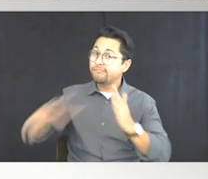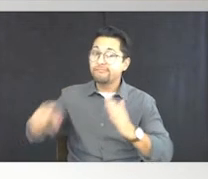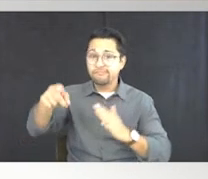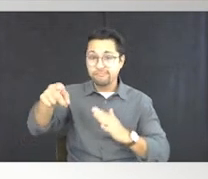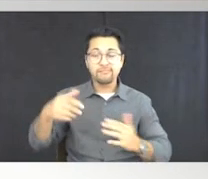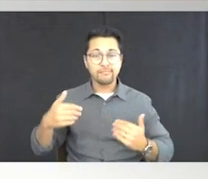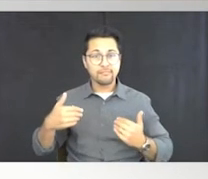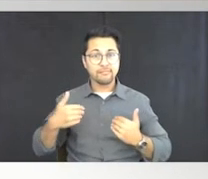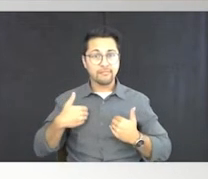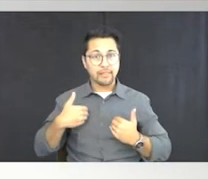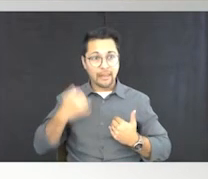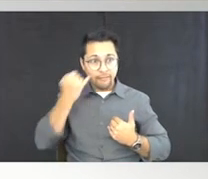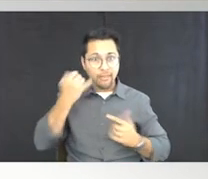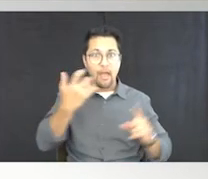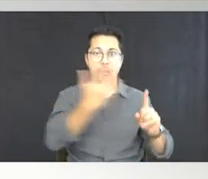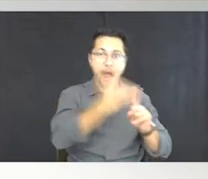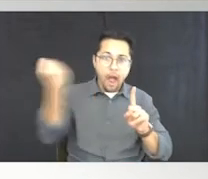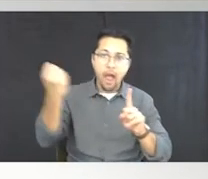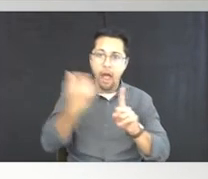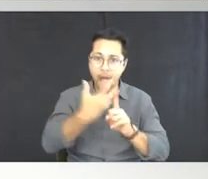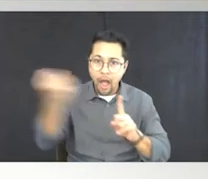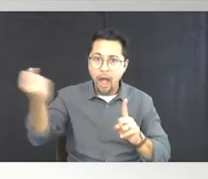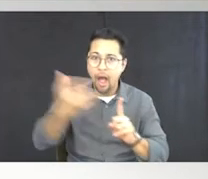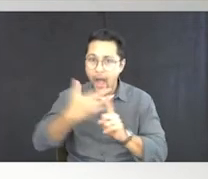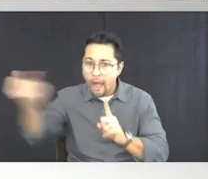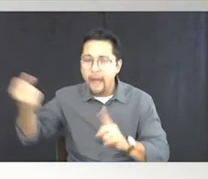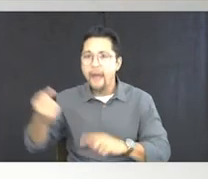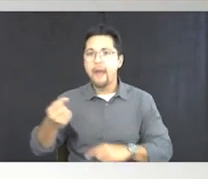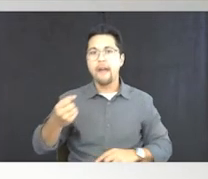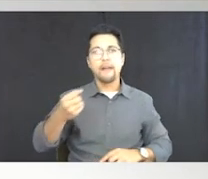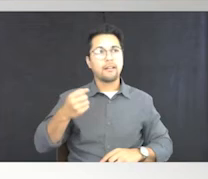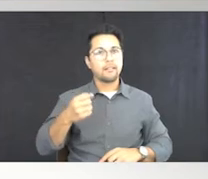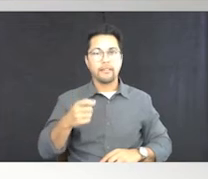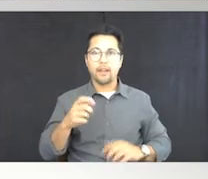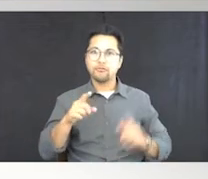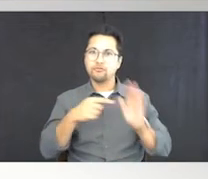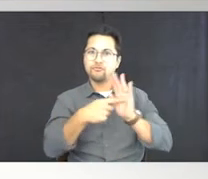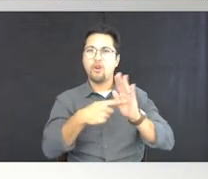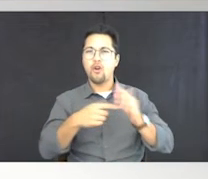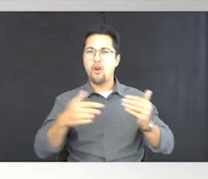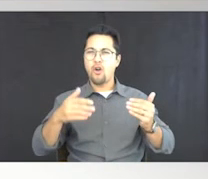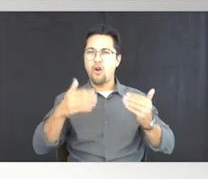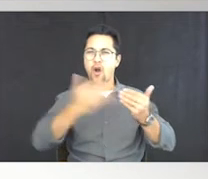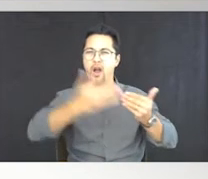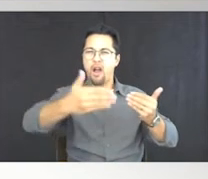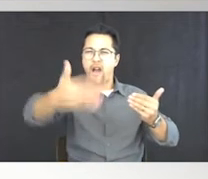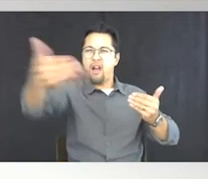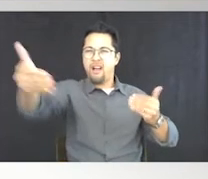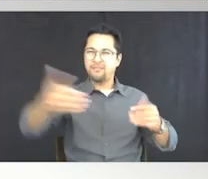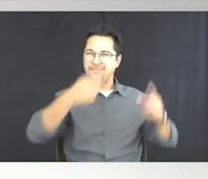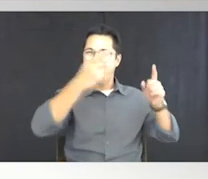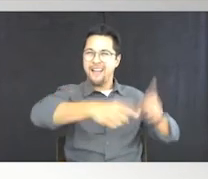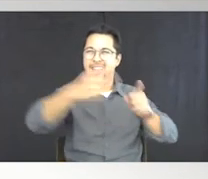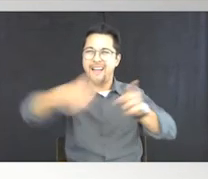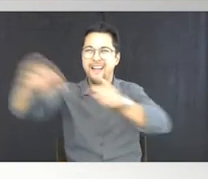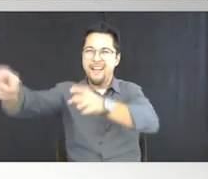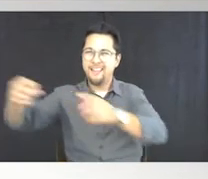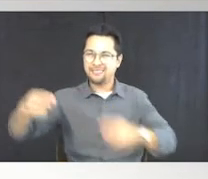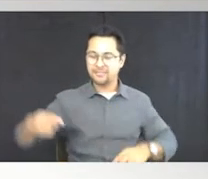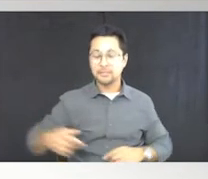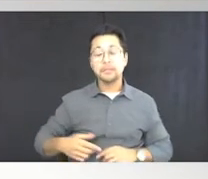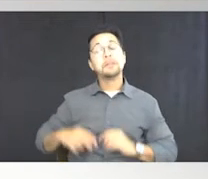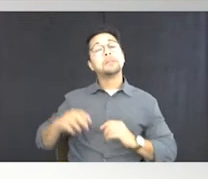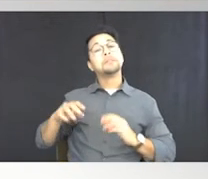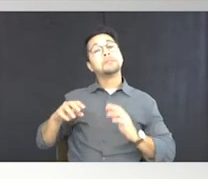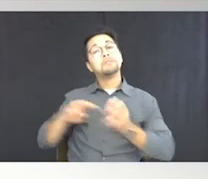to a series of removals that constitute a pattern of removals. And that is if the series